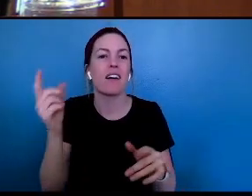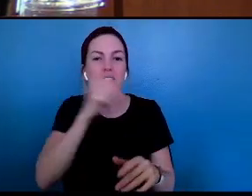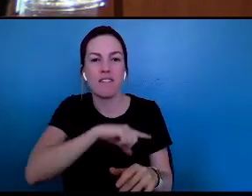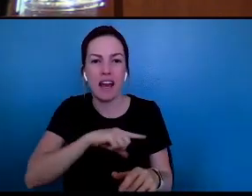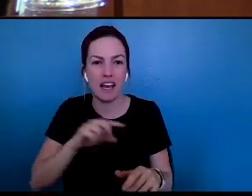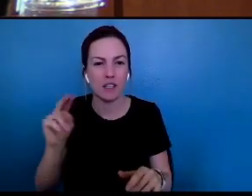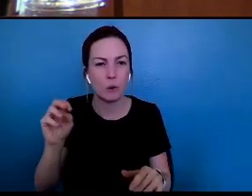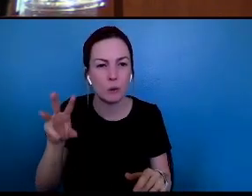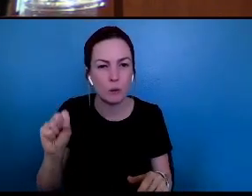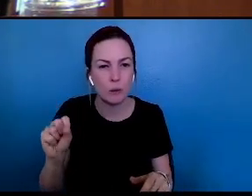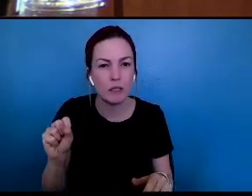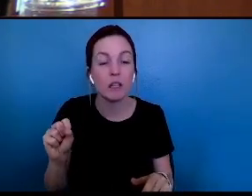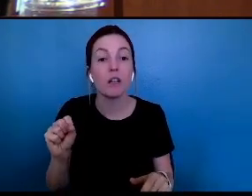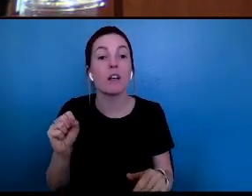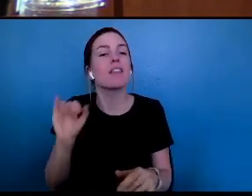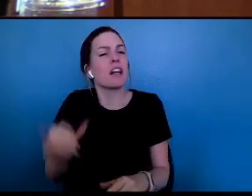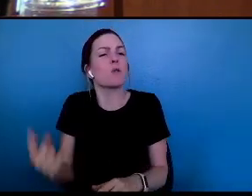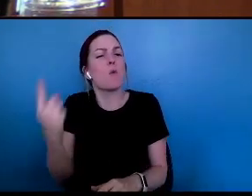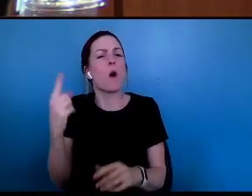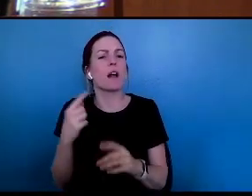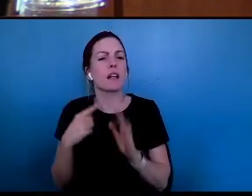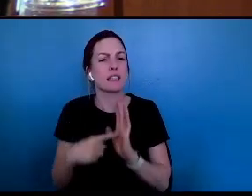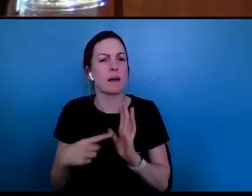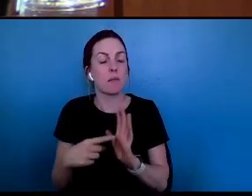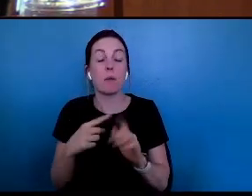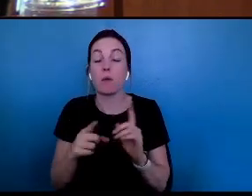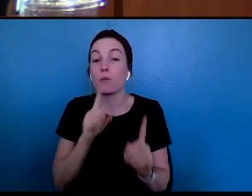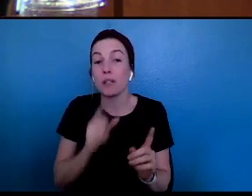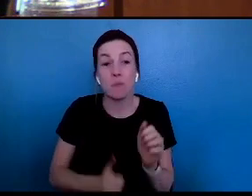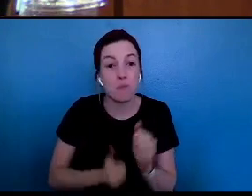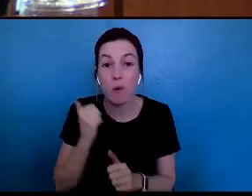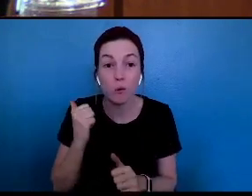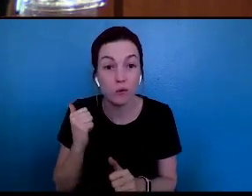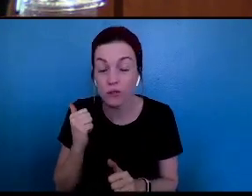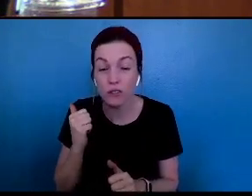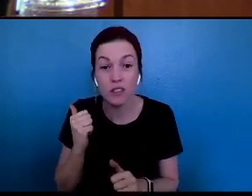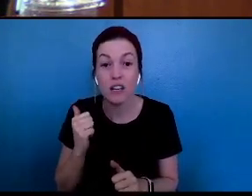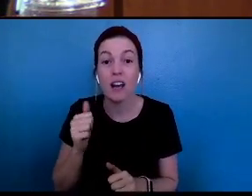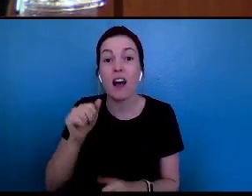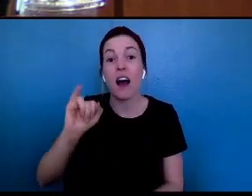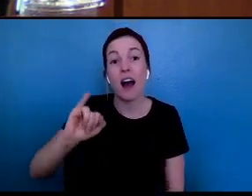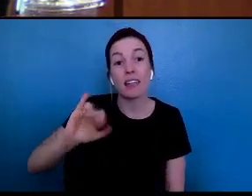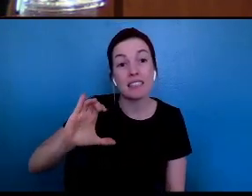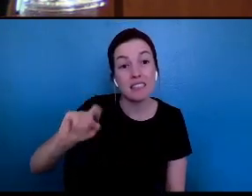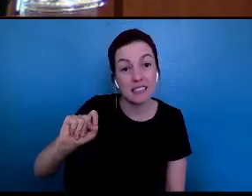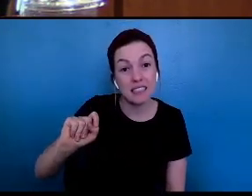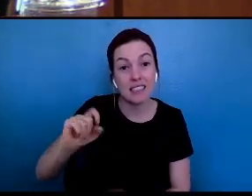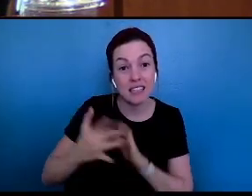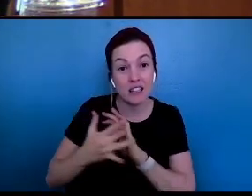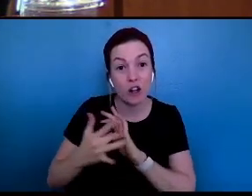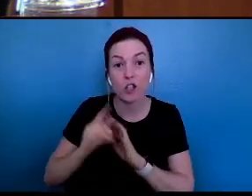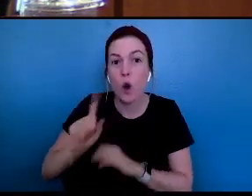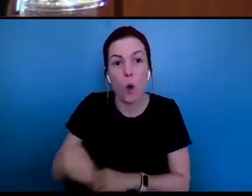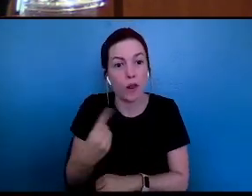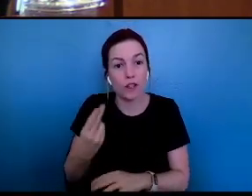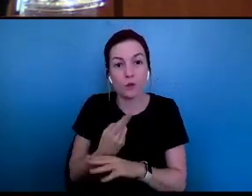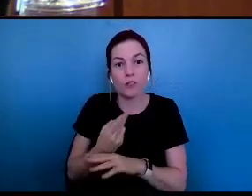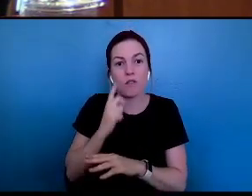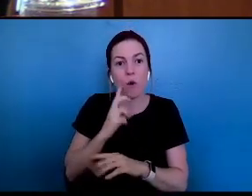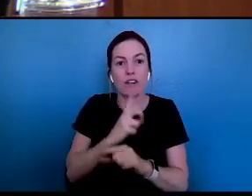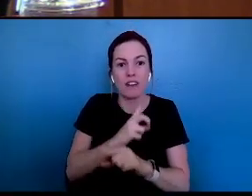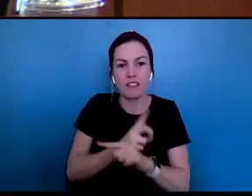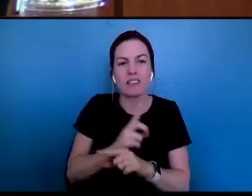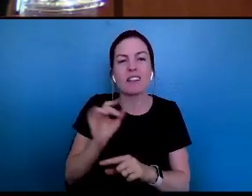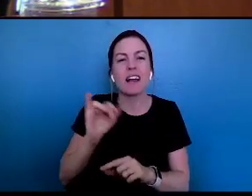think in general, the idea of using ICT technology only on the defensive side, like live streaming the